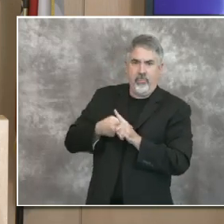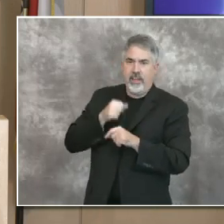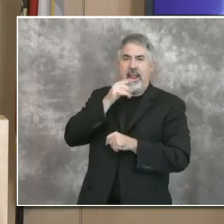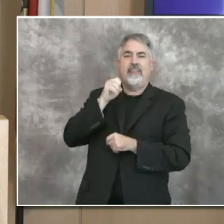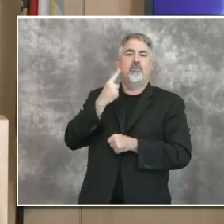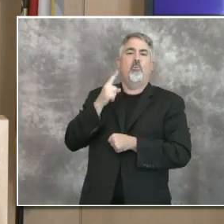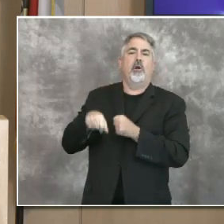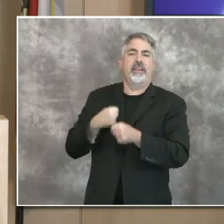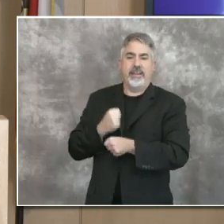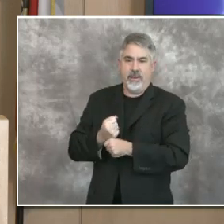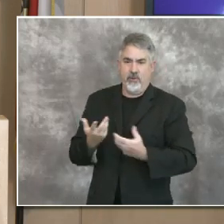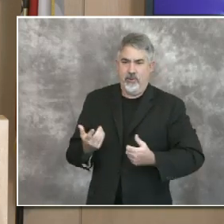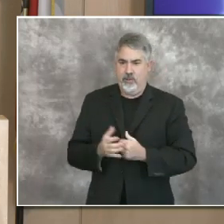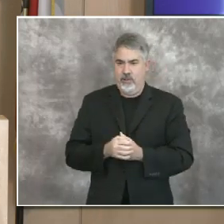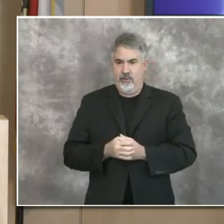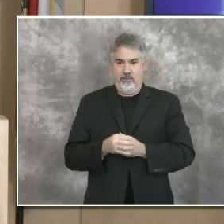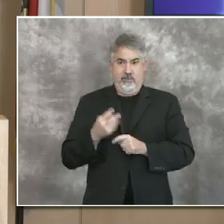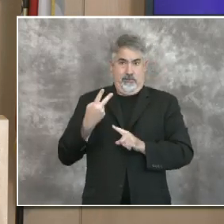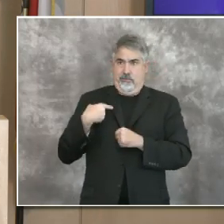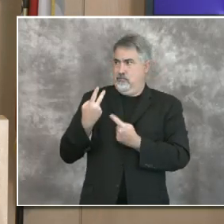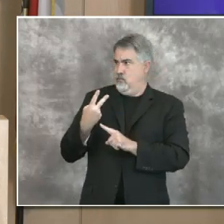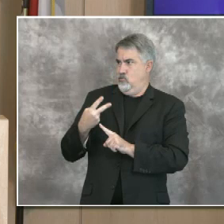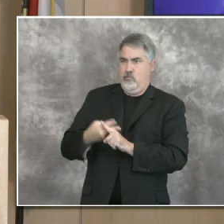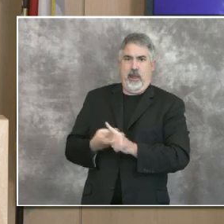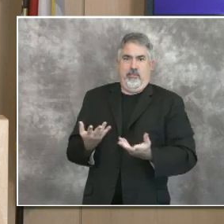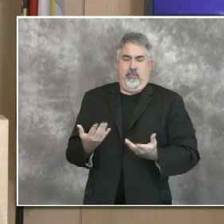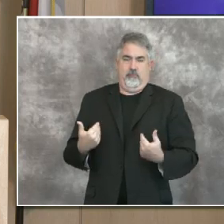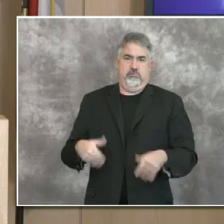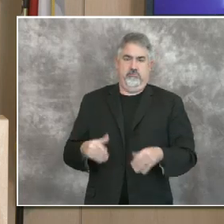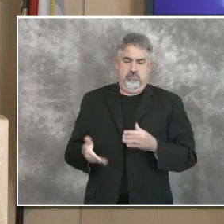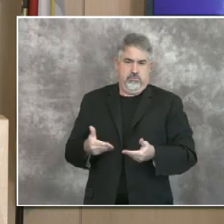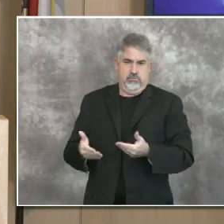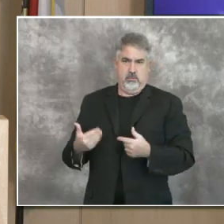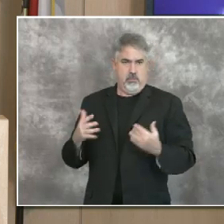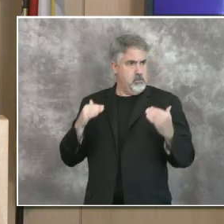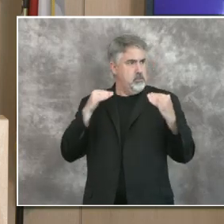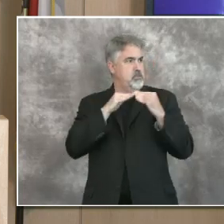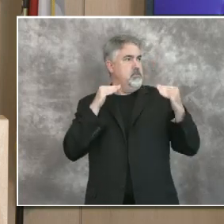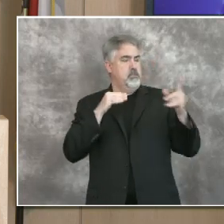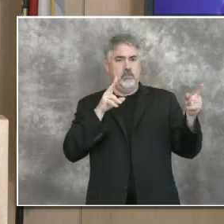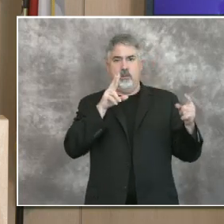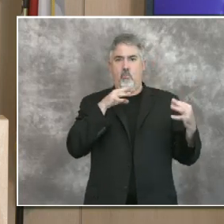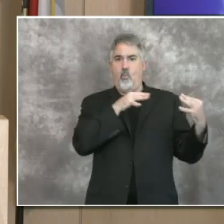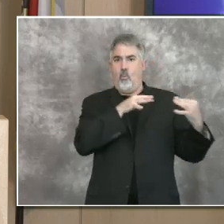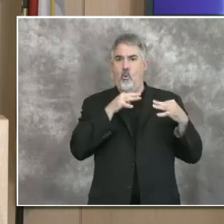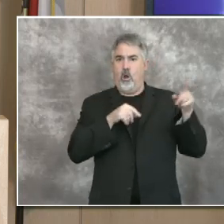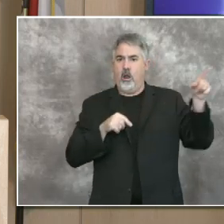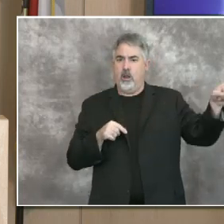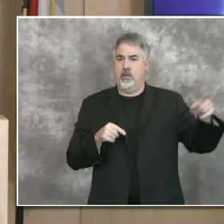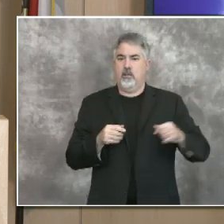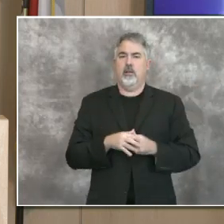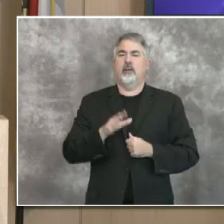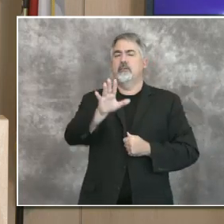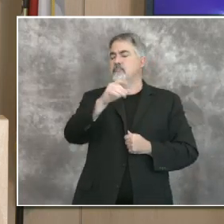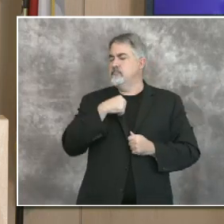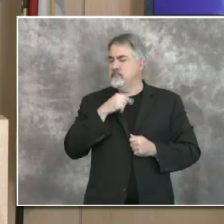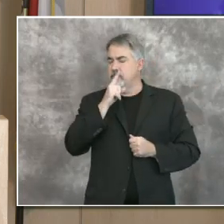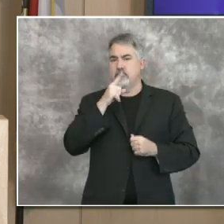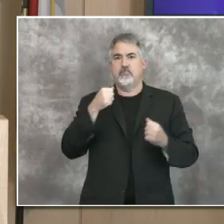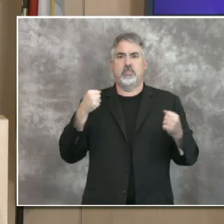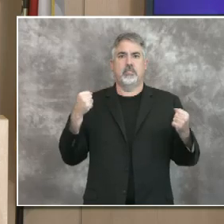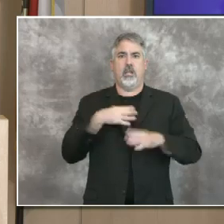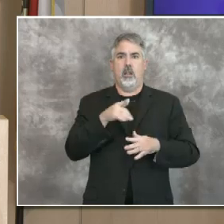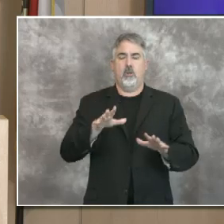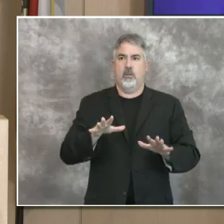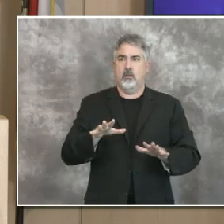these numbers not to scare people, but to put into context our discussions about the future and the possibility